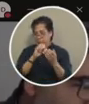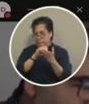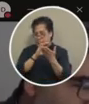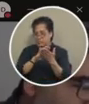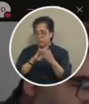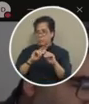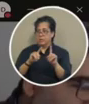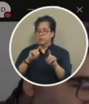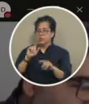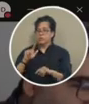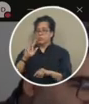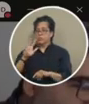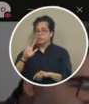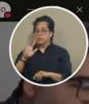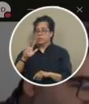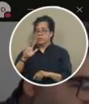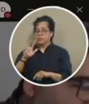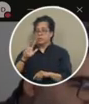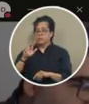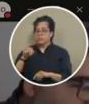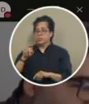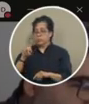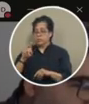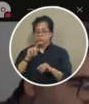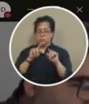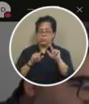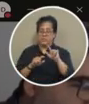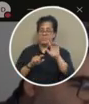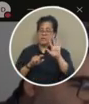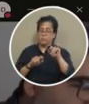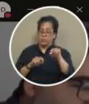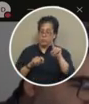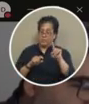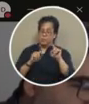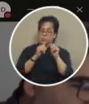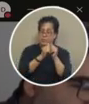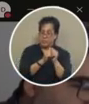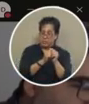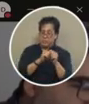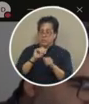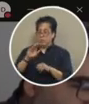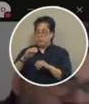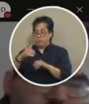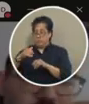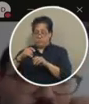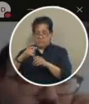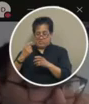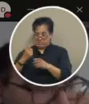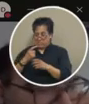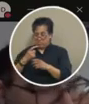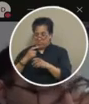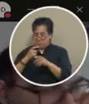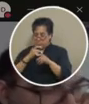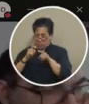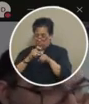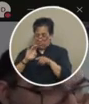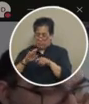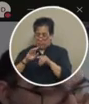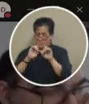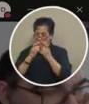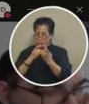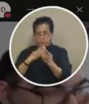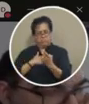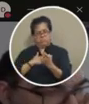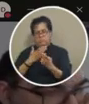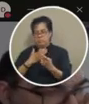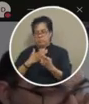do is take 23.1 and 25.1 together. And Mr. Rivera, if you're getting phone calls, I'm happy to have those conversations